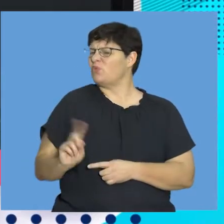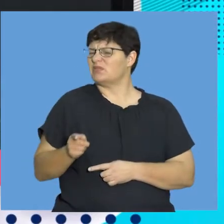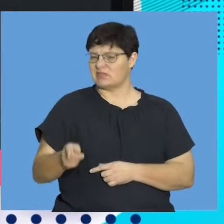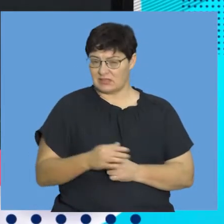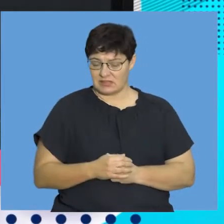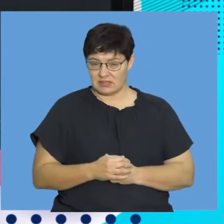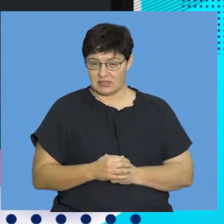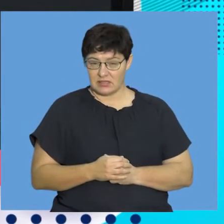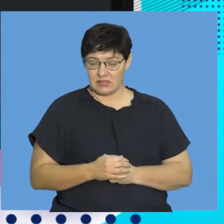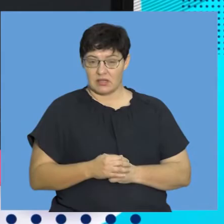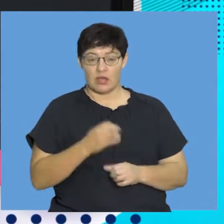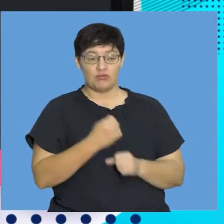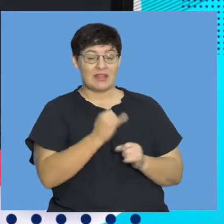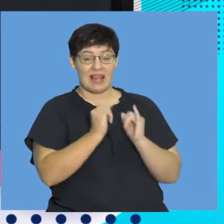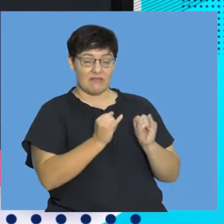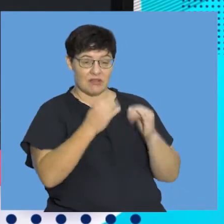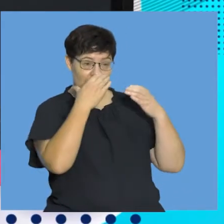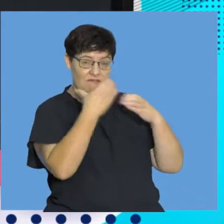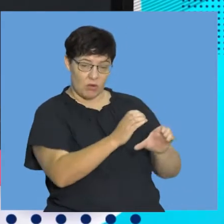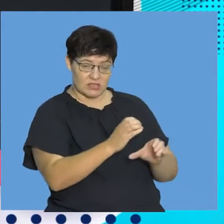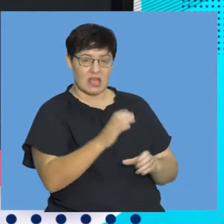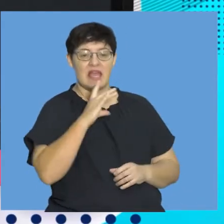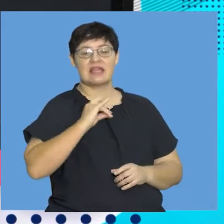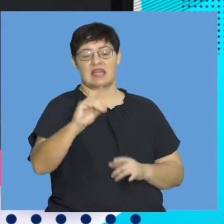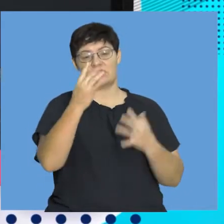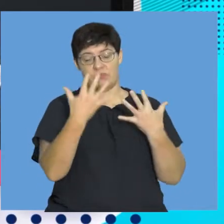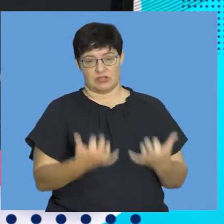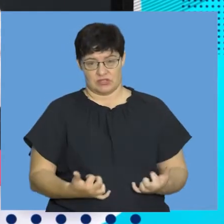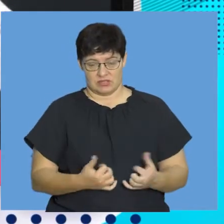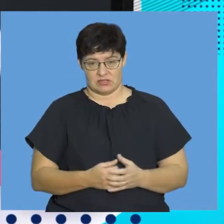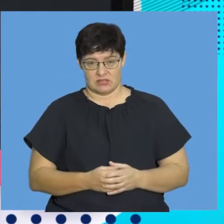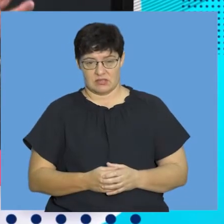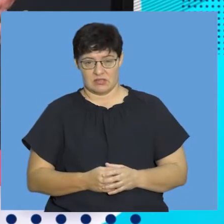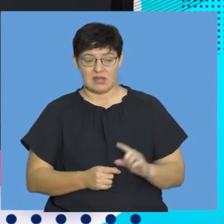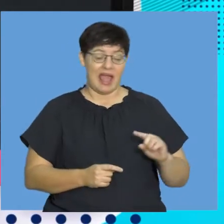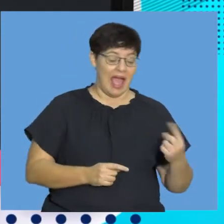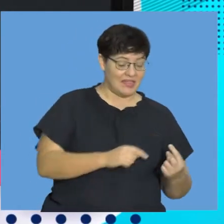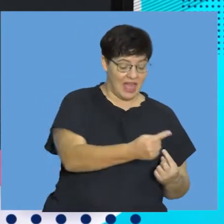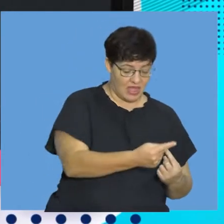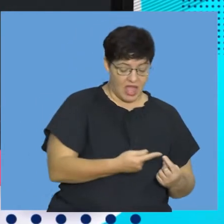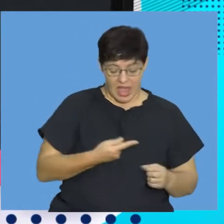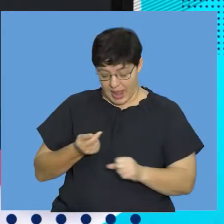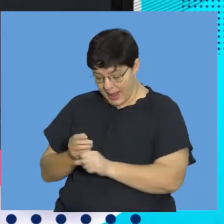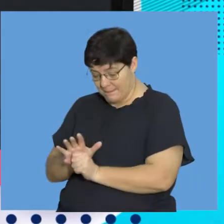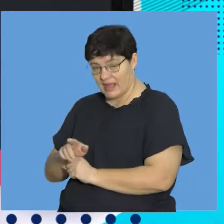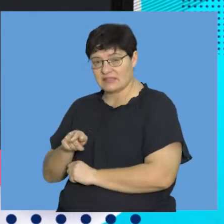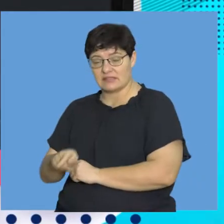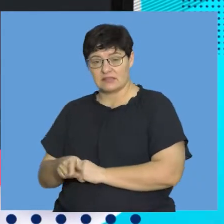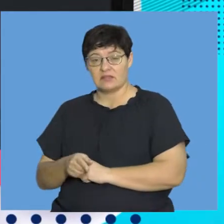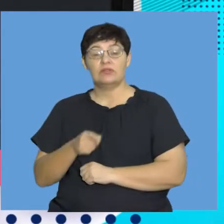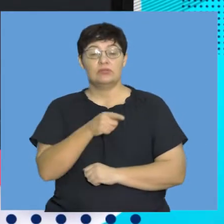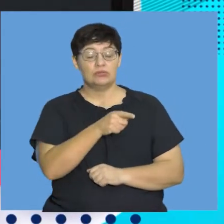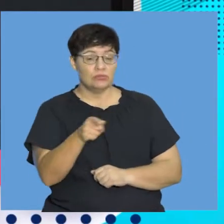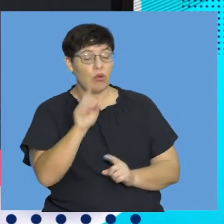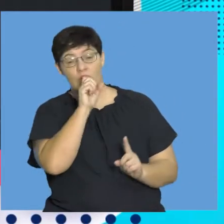the emphasis in grade 11 would be on the cash budget. Obviously, the other budgets would impact on your cash budget, but